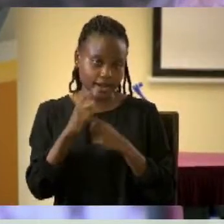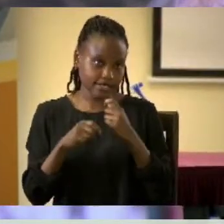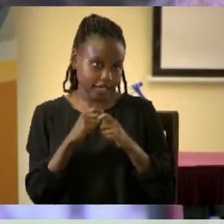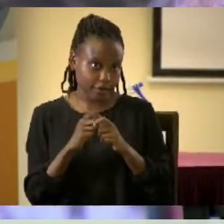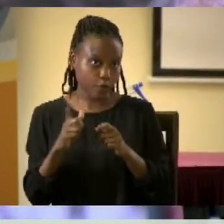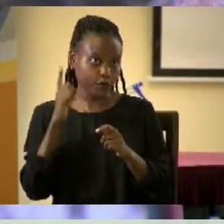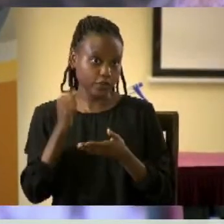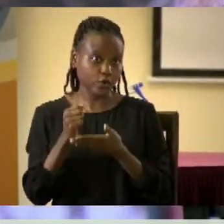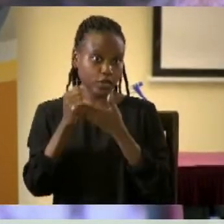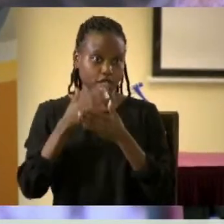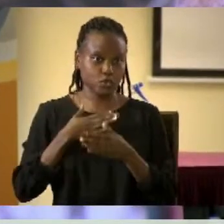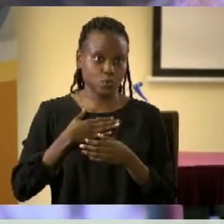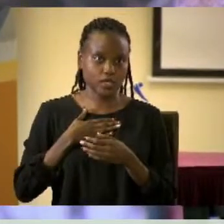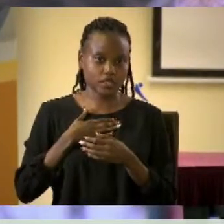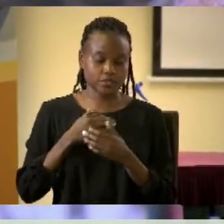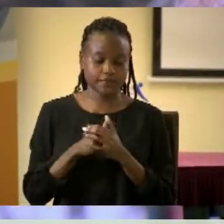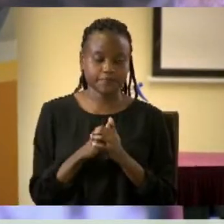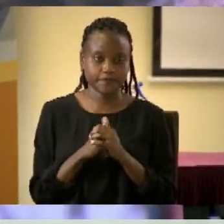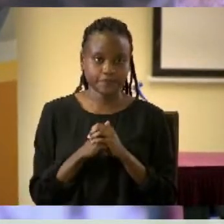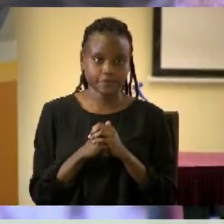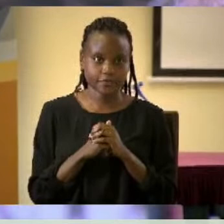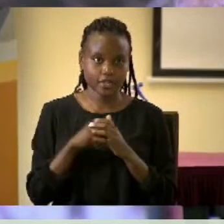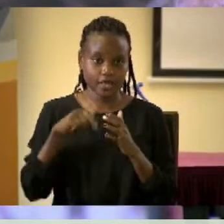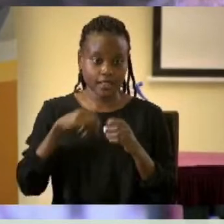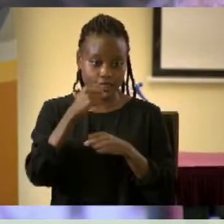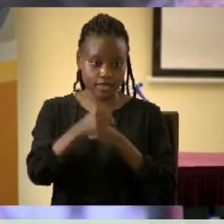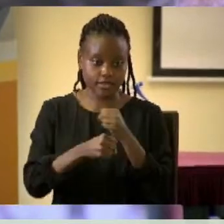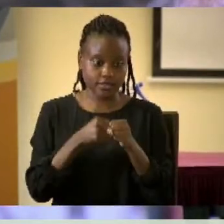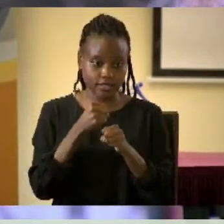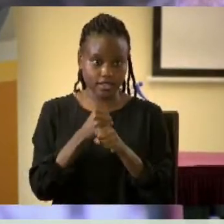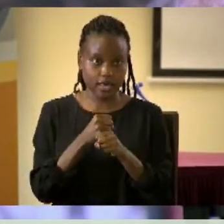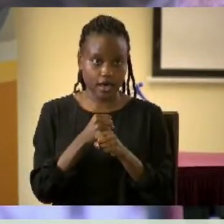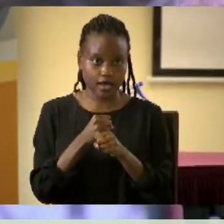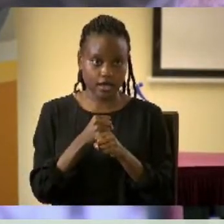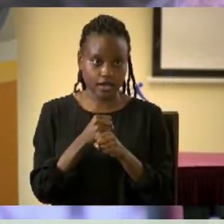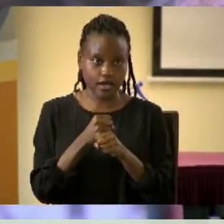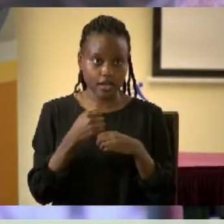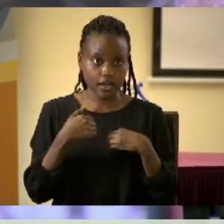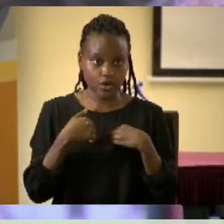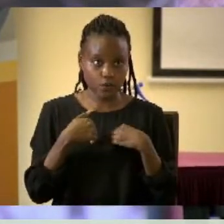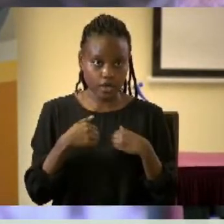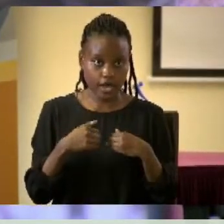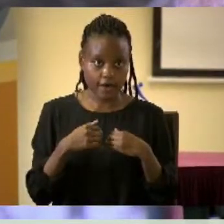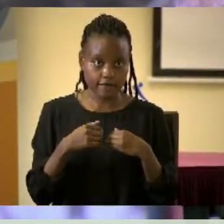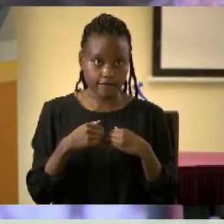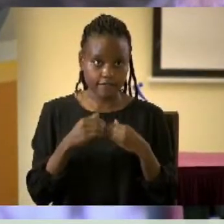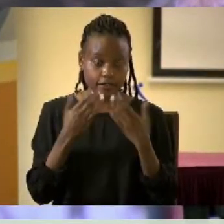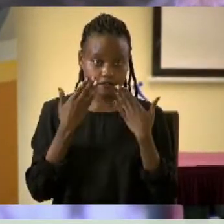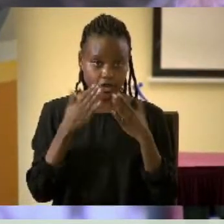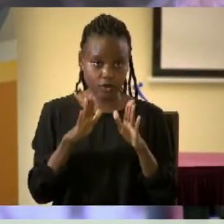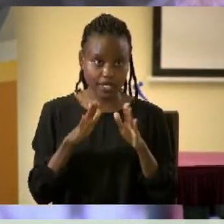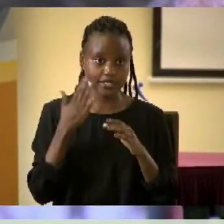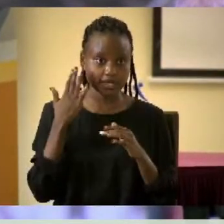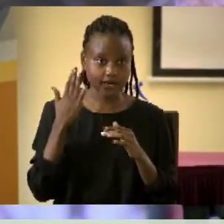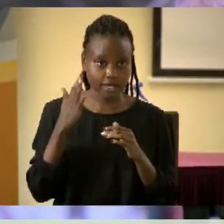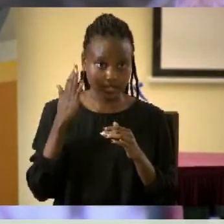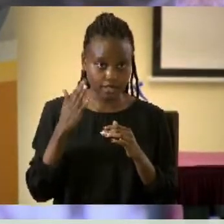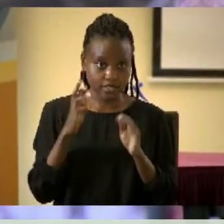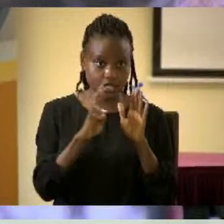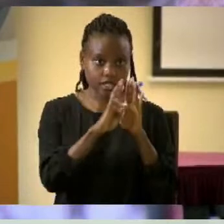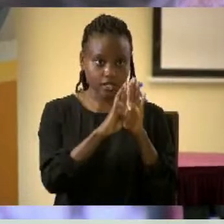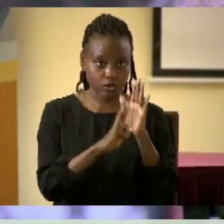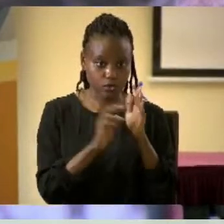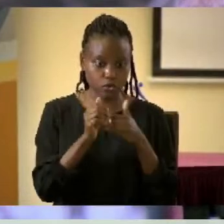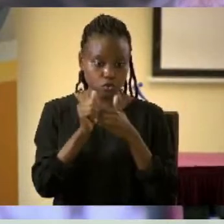us. In this financial year, we have finalized and gazetted the regulations to guide